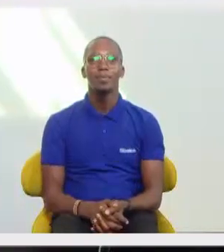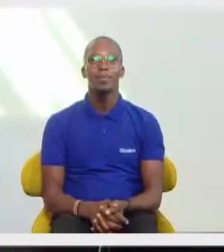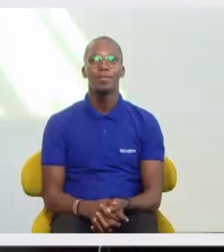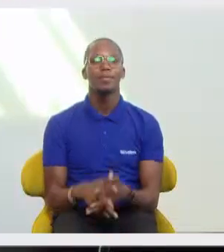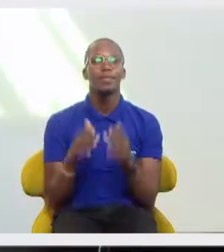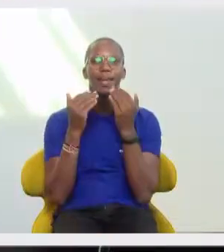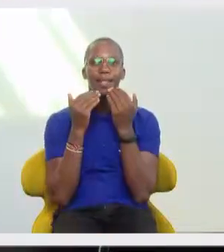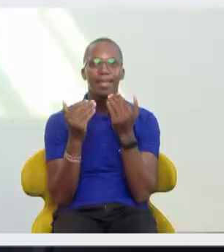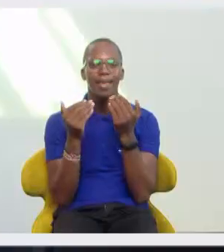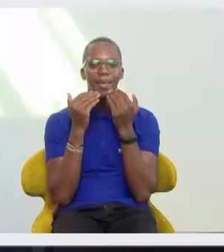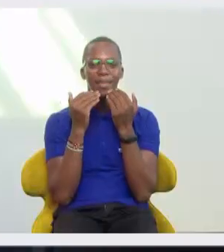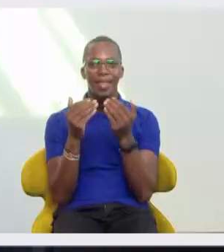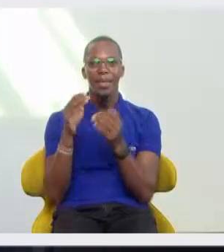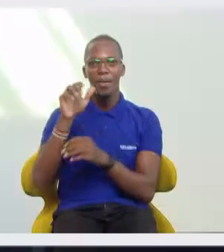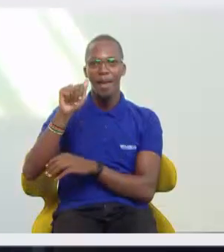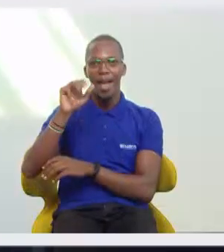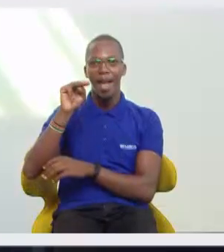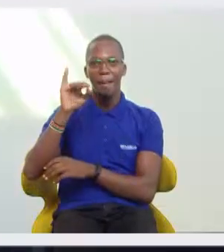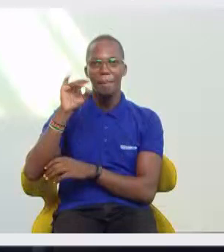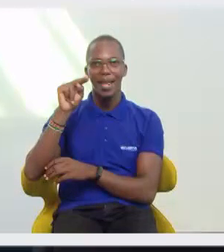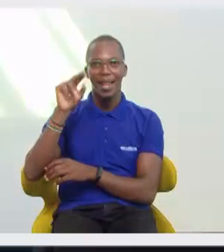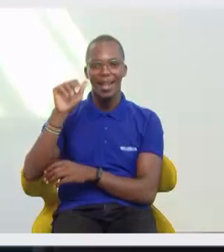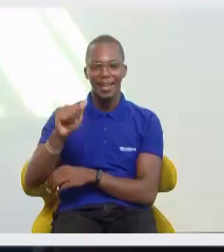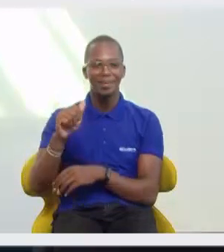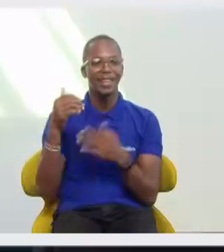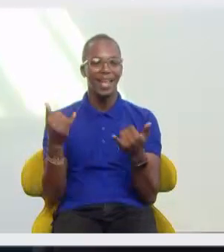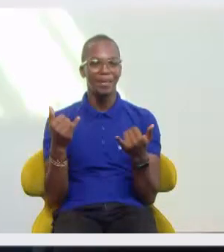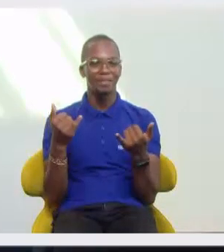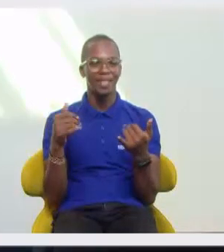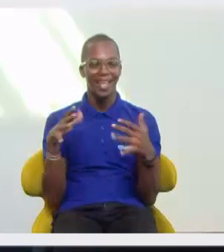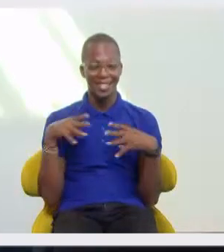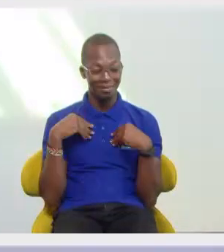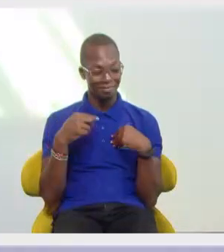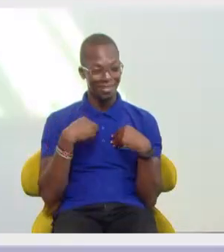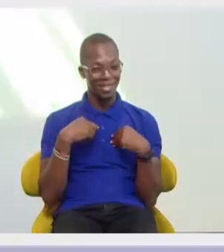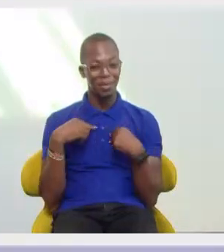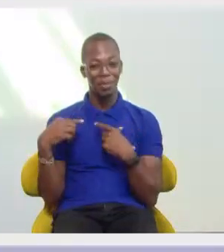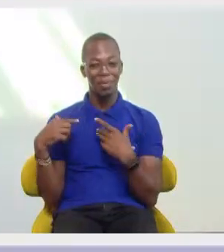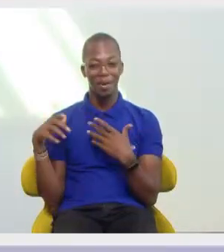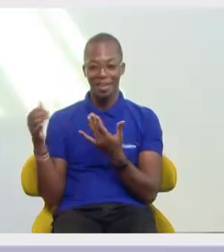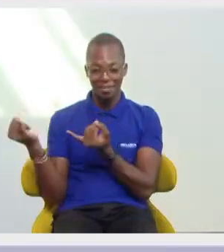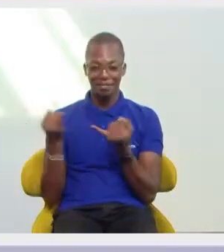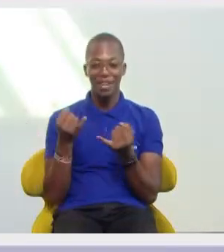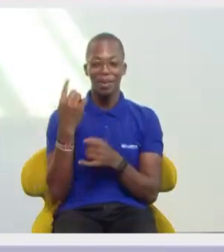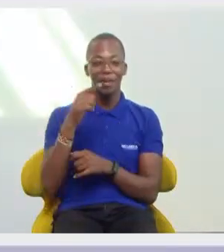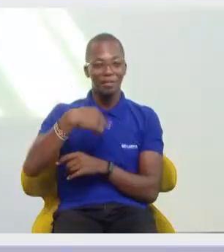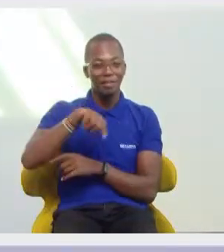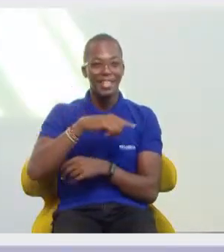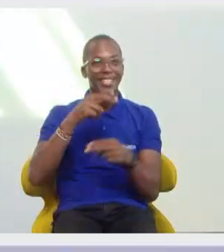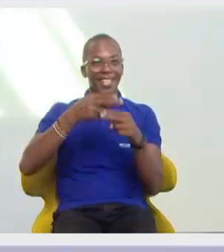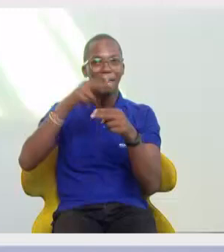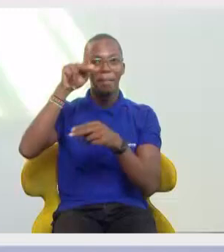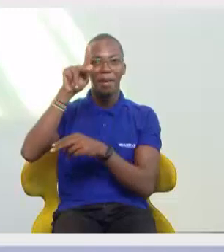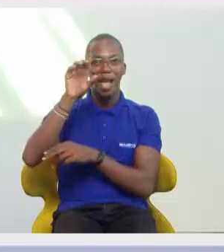Thank you so much, Amina. Now, allow me also to invite one of us, that is Kosgei,